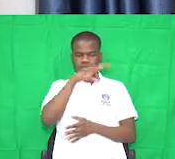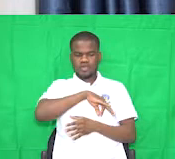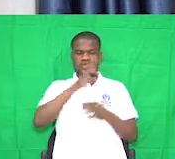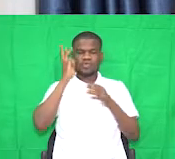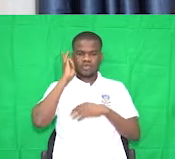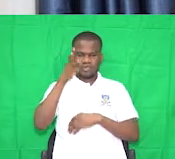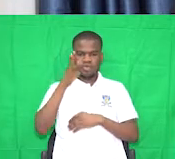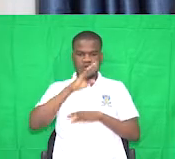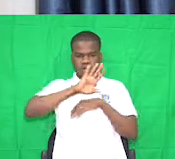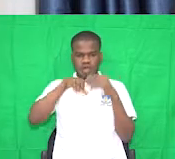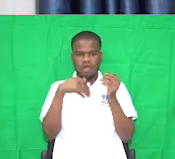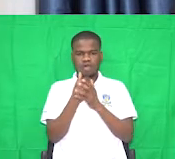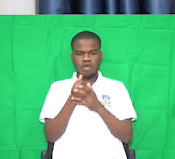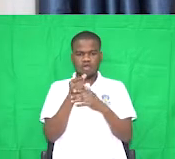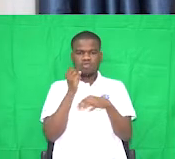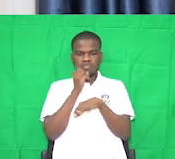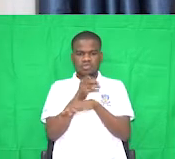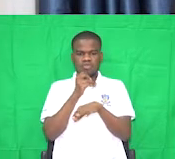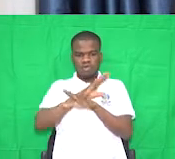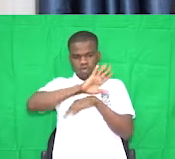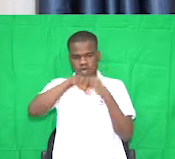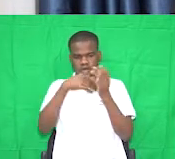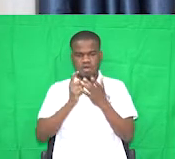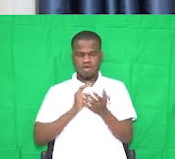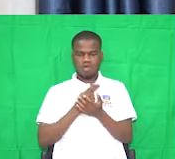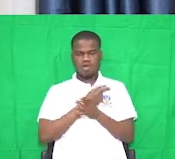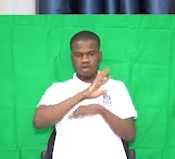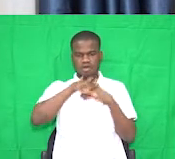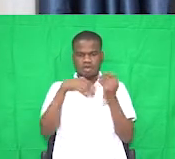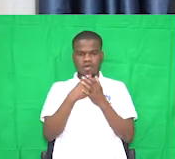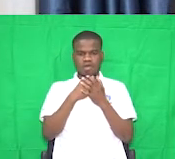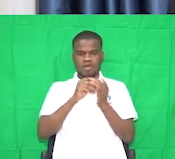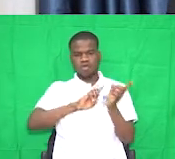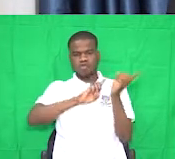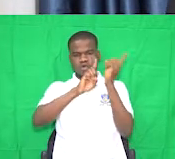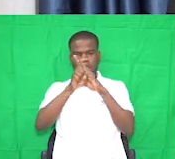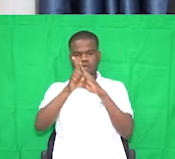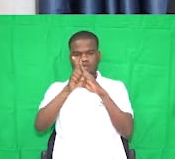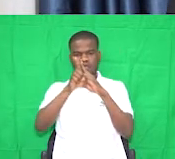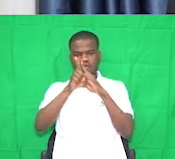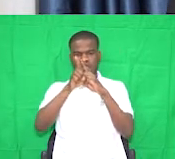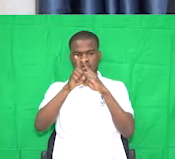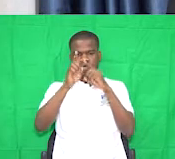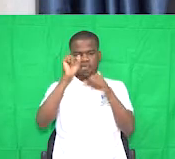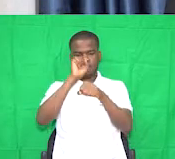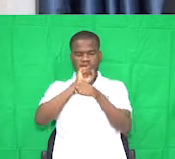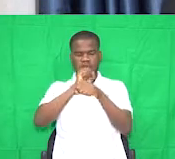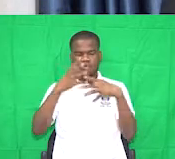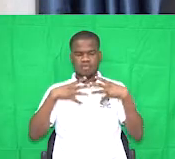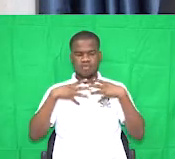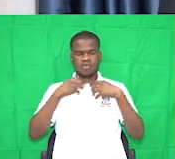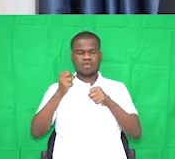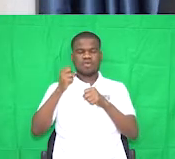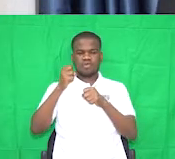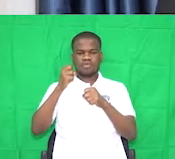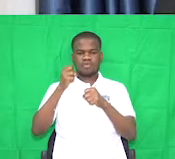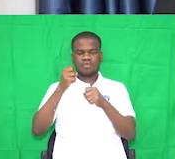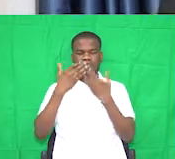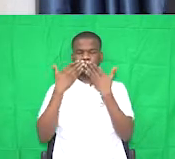and all of us will be encouraged and all of us will be challenged to go and do exploits for your name to be